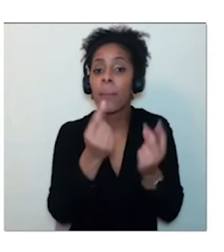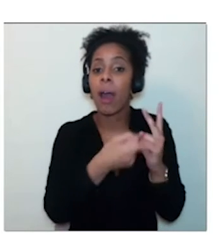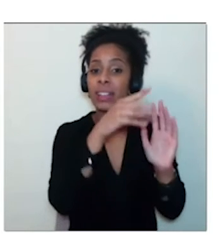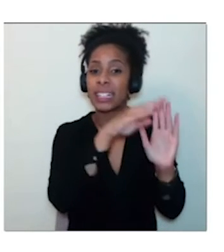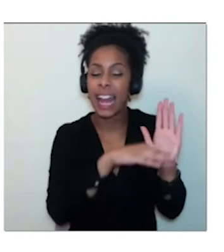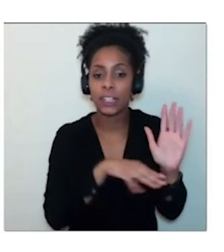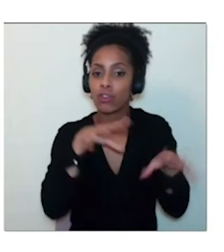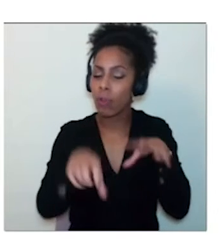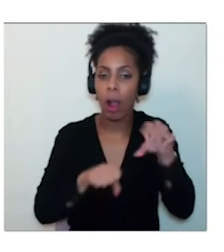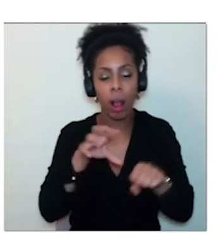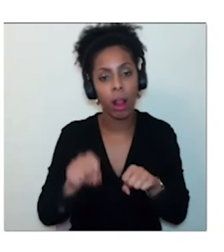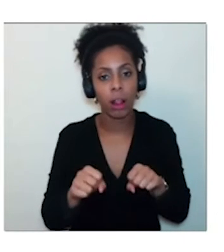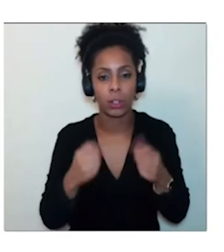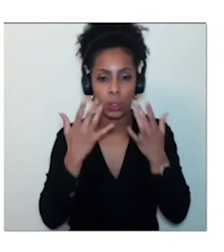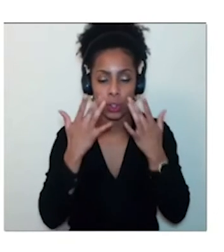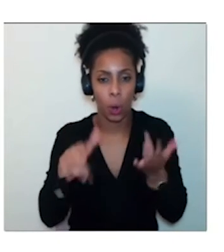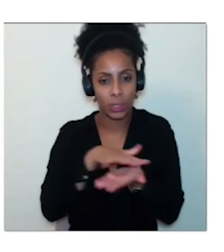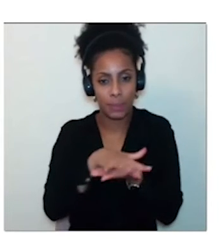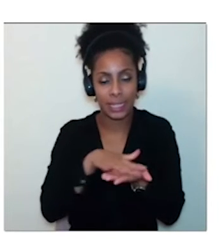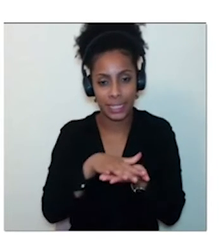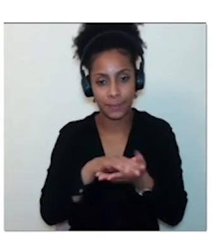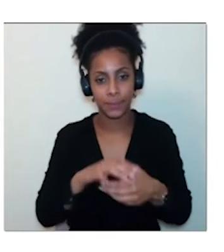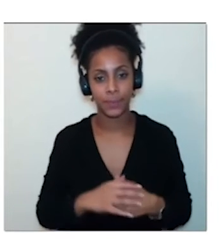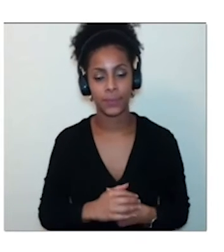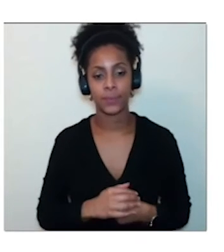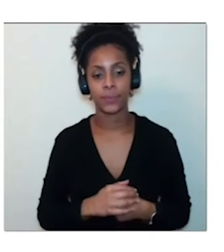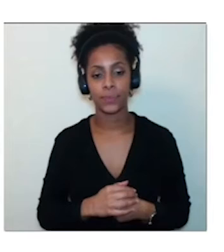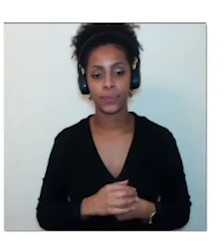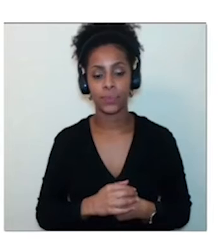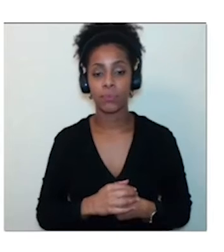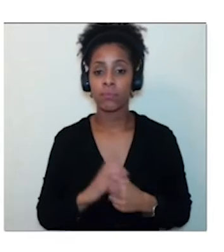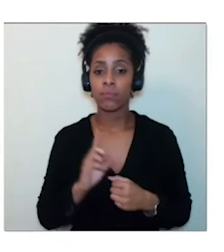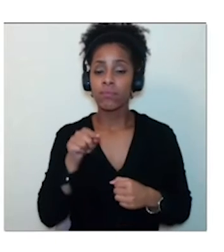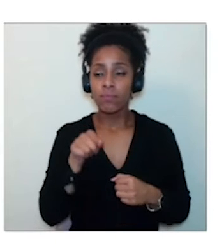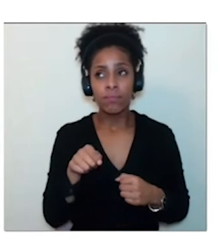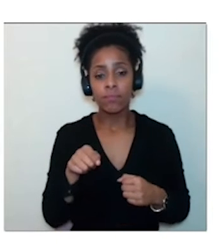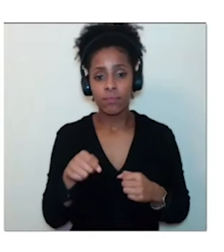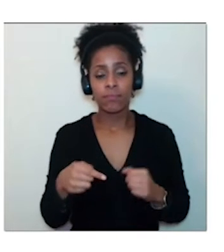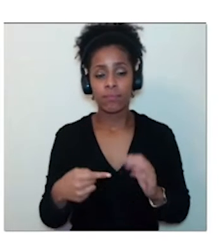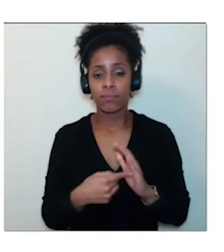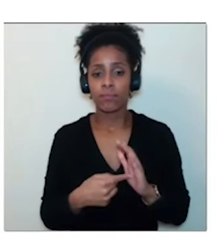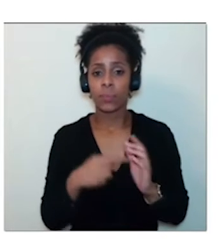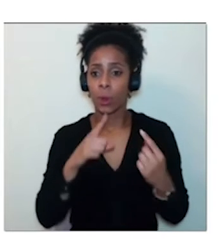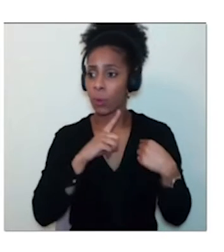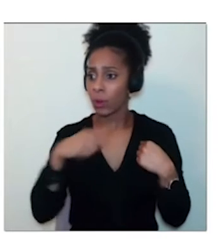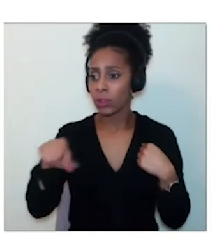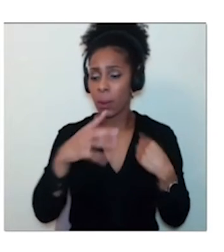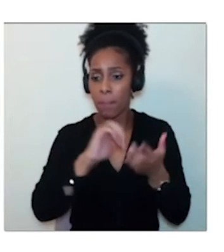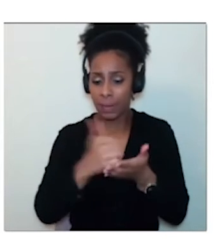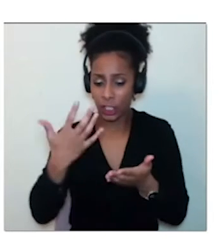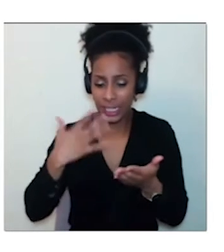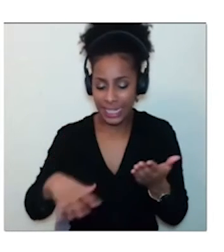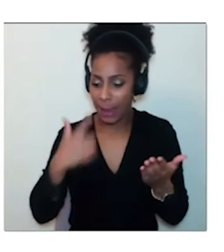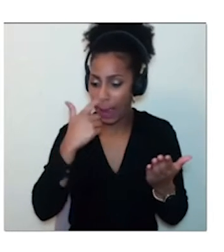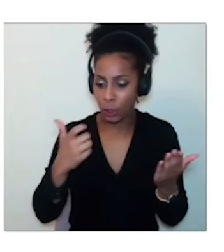Semantics are important to the reading experience because many publications require navigation of content in a